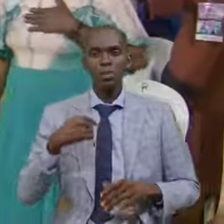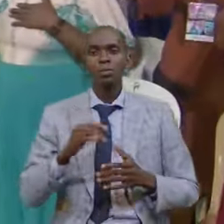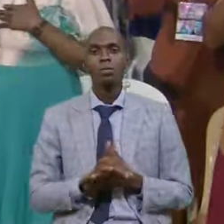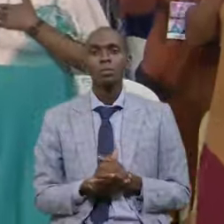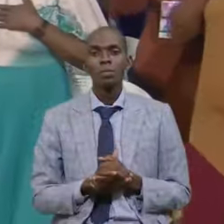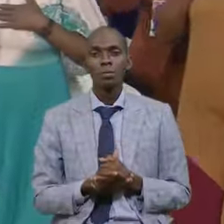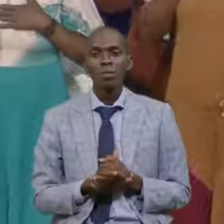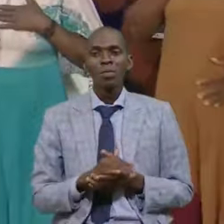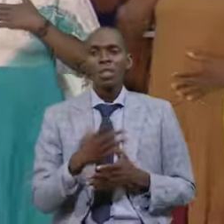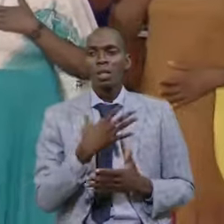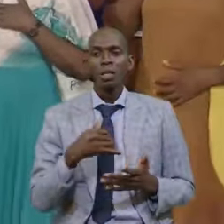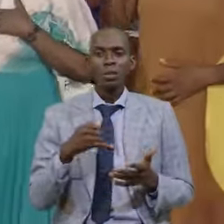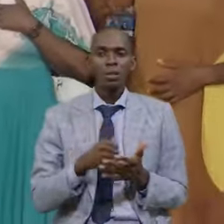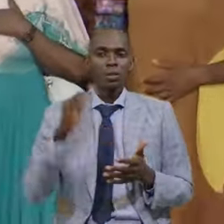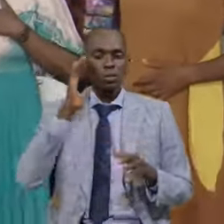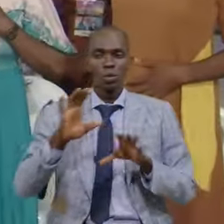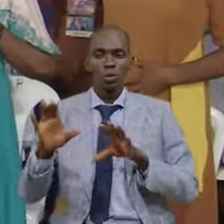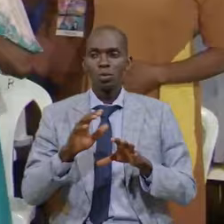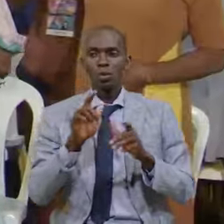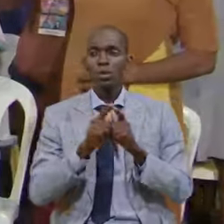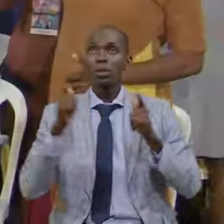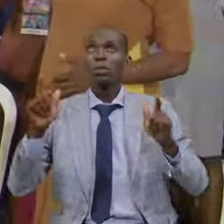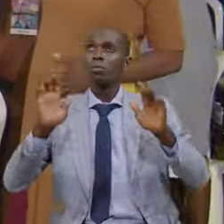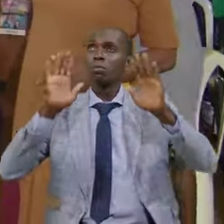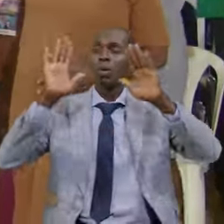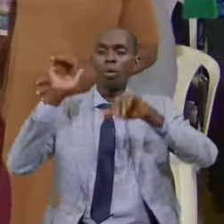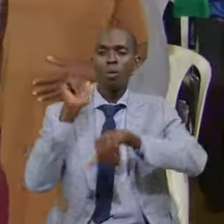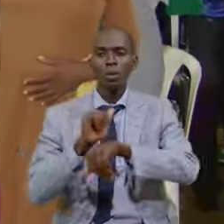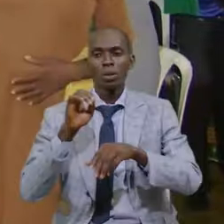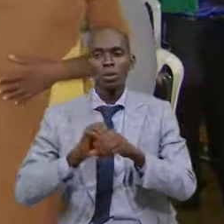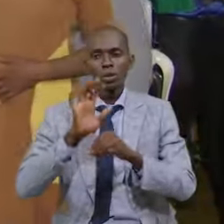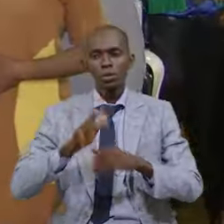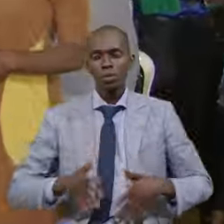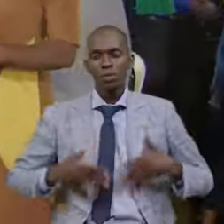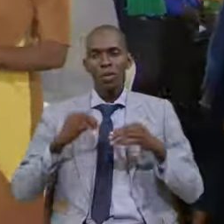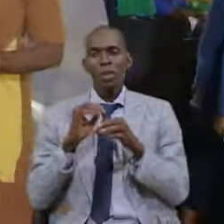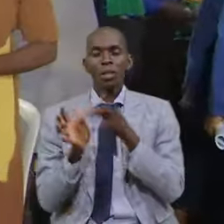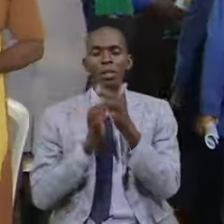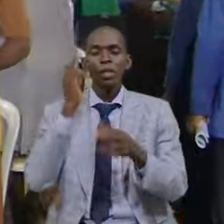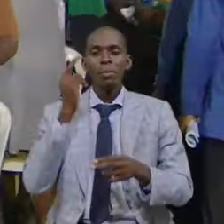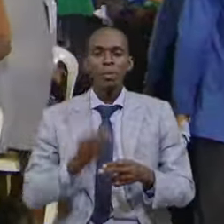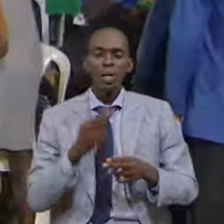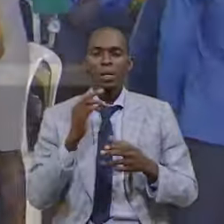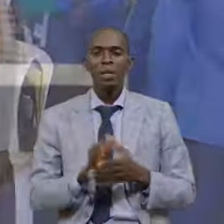And it will do a marvelous, miraculous work in your life in Jesus' name.